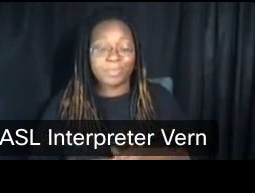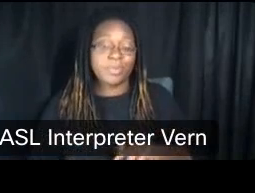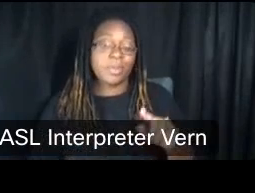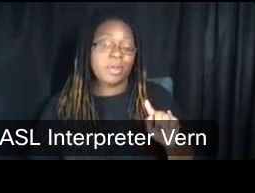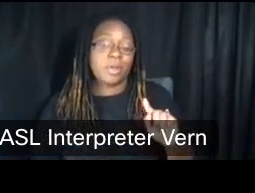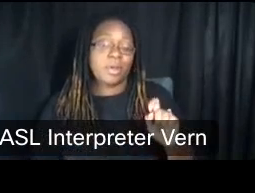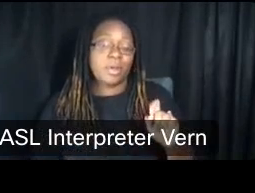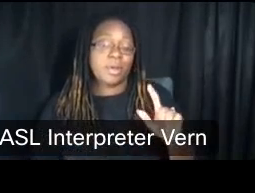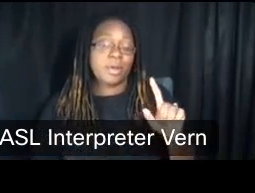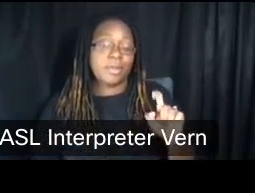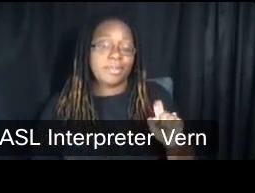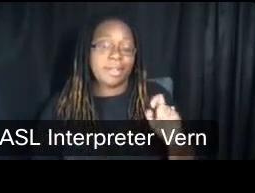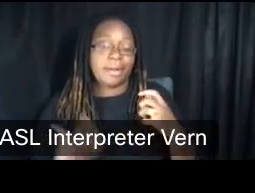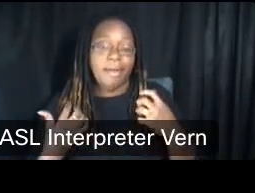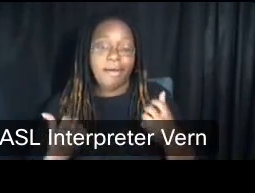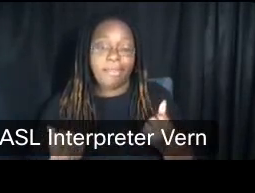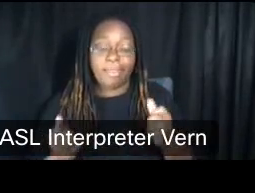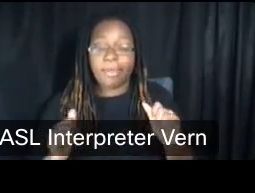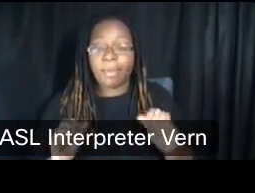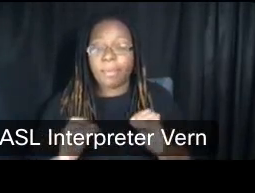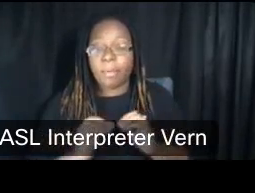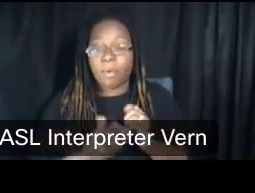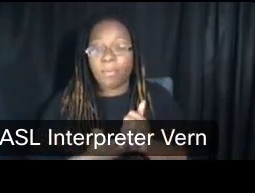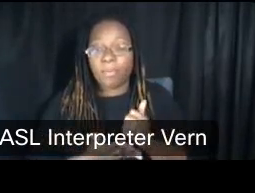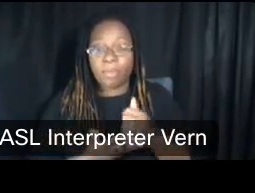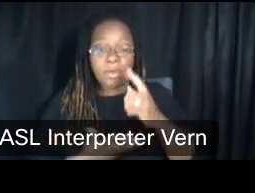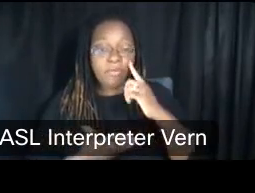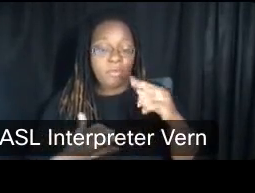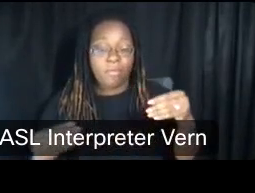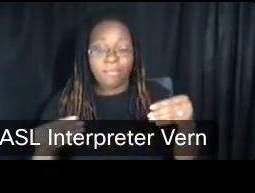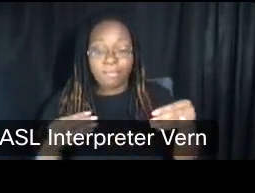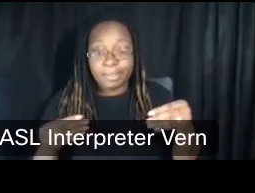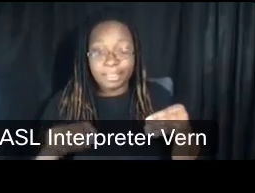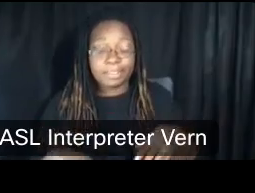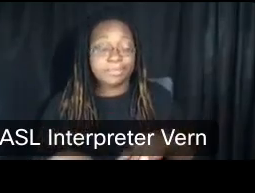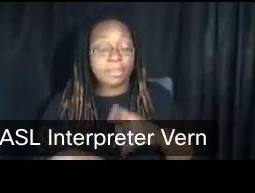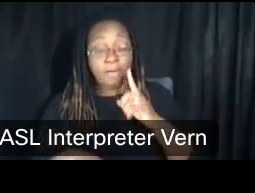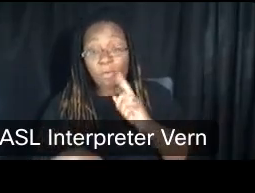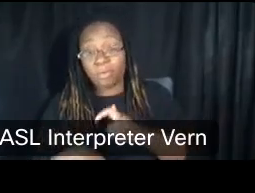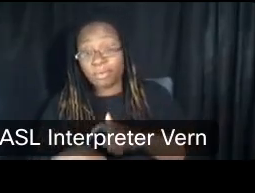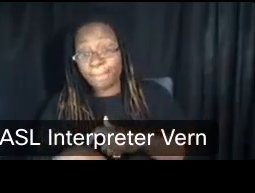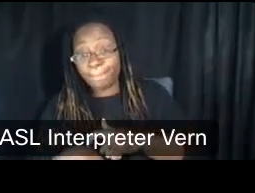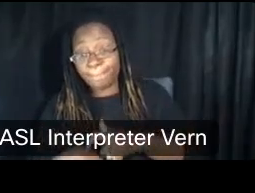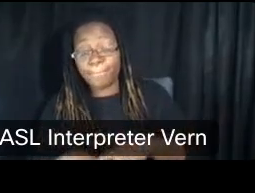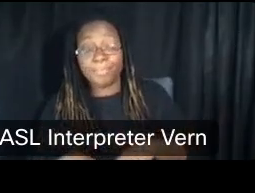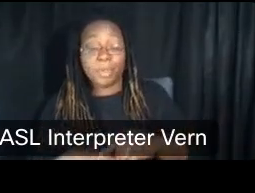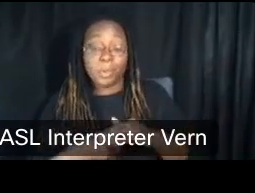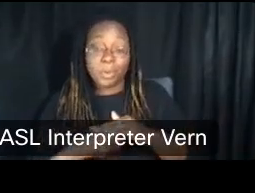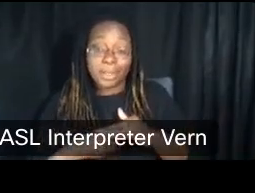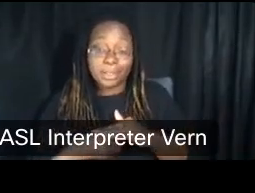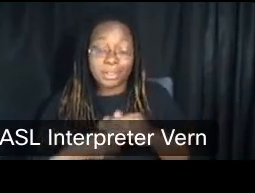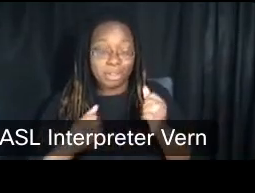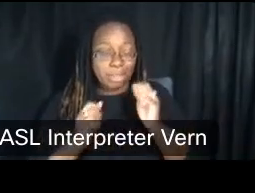being able to offer more flexibility in times and locations and being creative